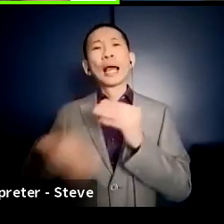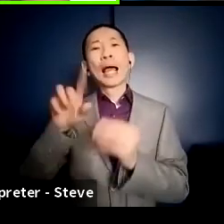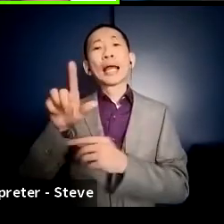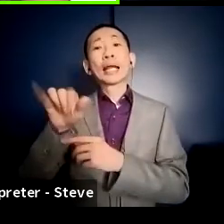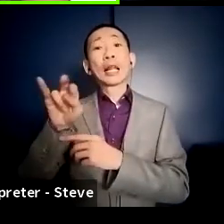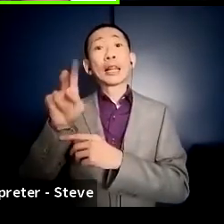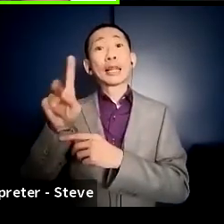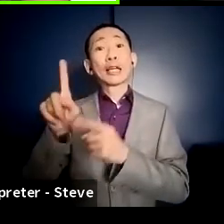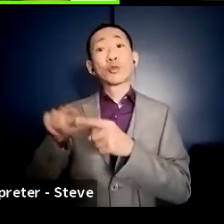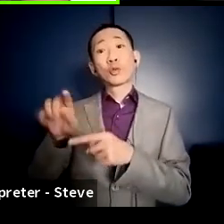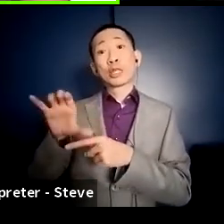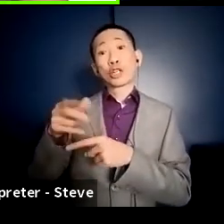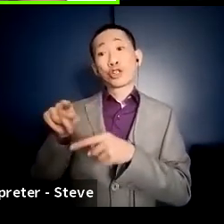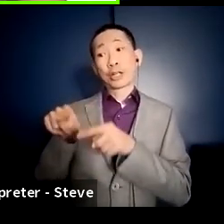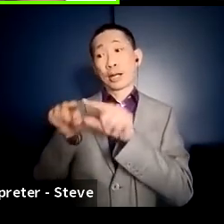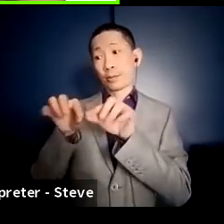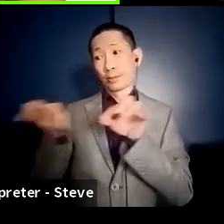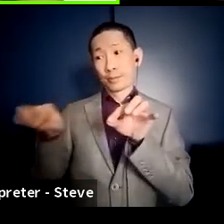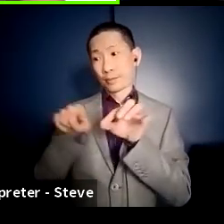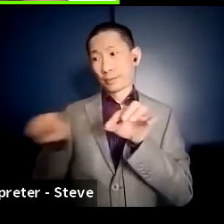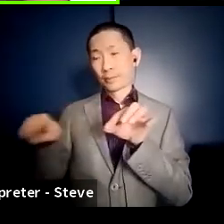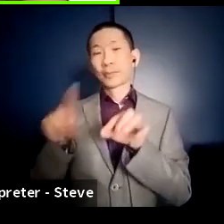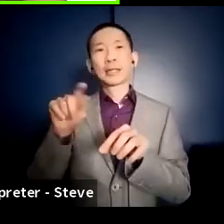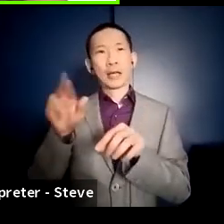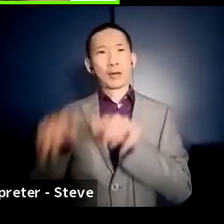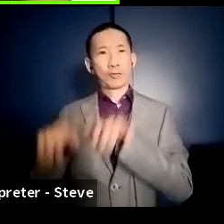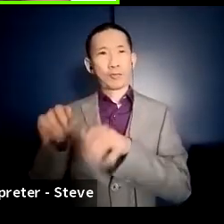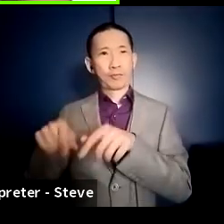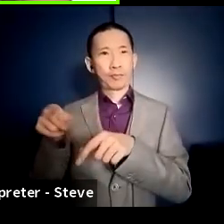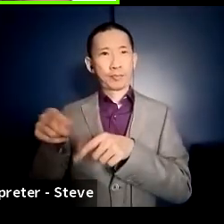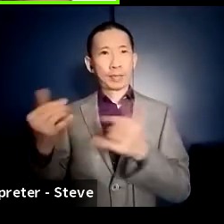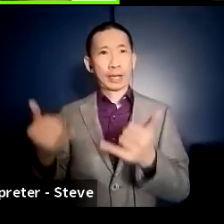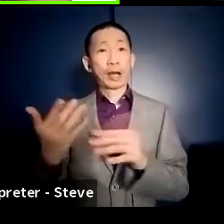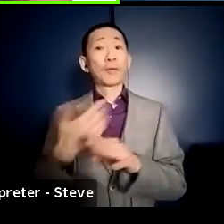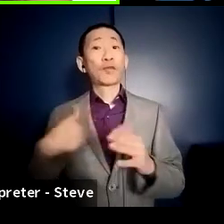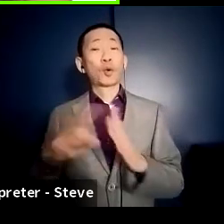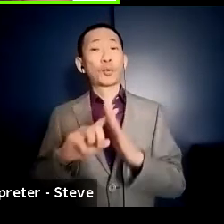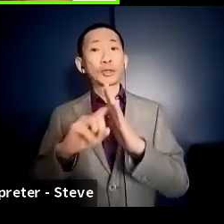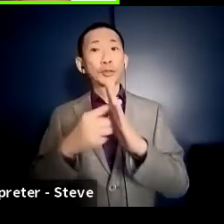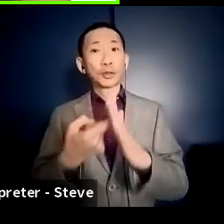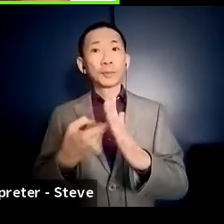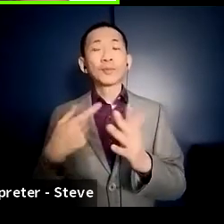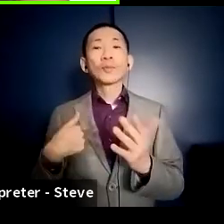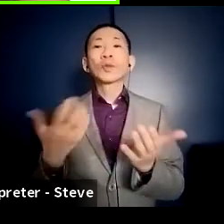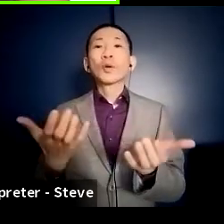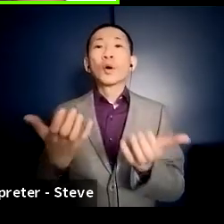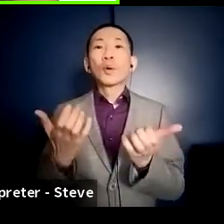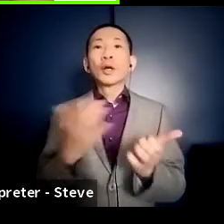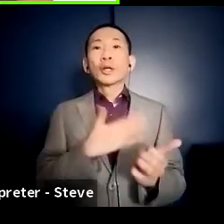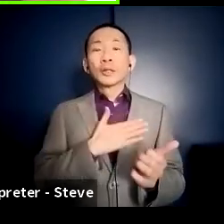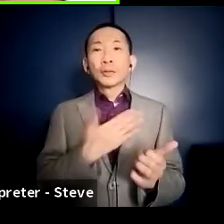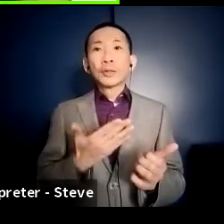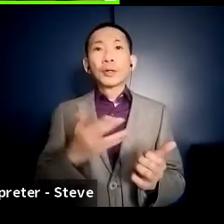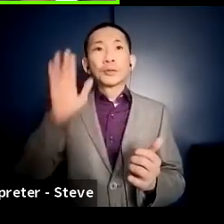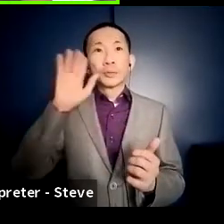into the chat, and Tara will be on that. Before we get started, we just wanted to acknowledge the, you